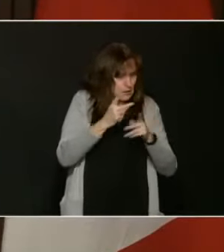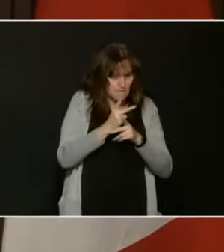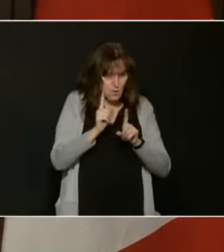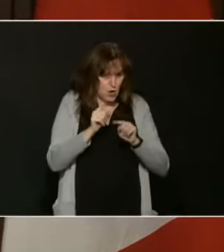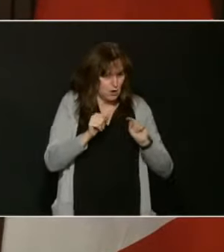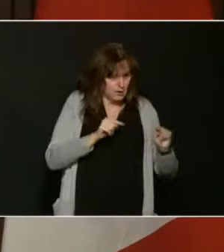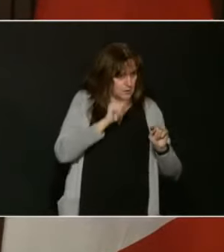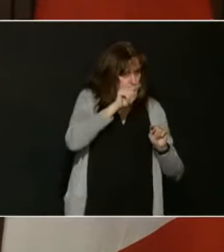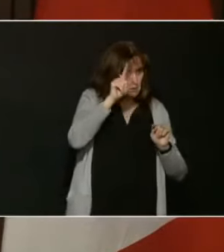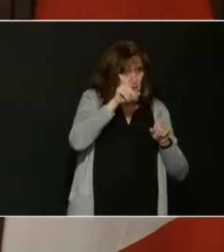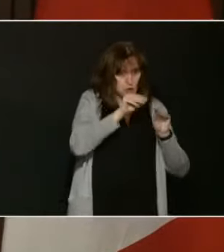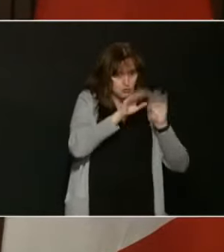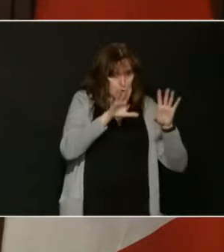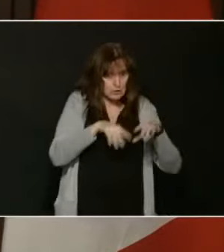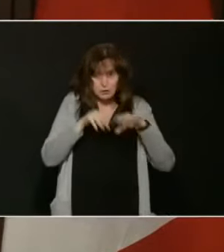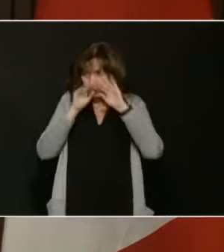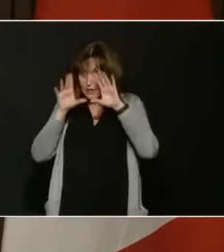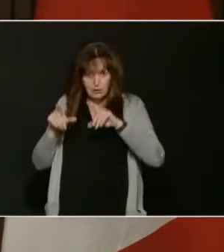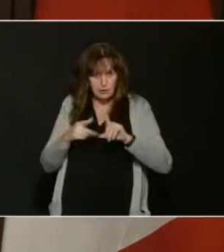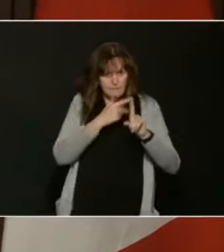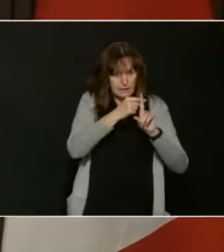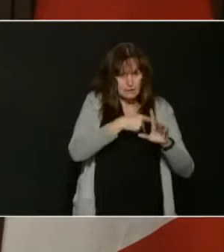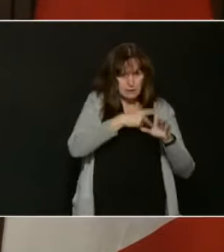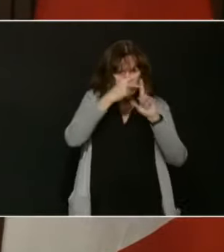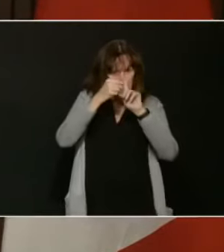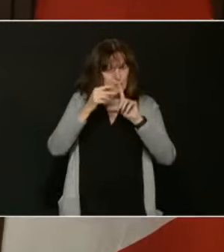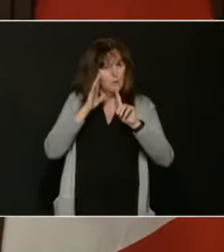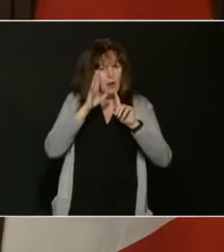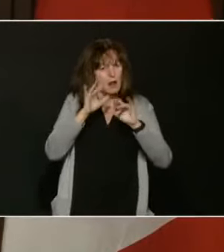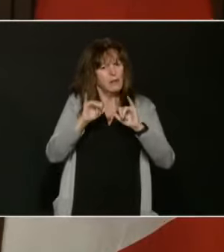Finally, it's time, as we keep the goal of a great summer